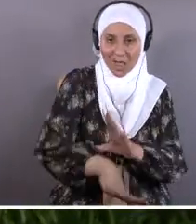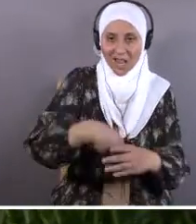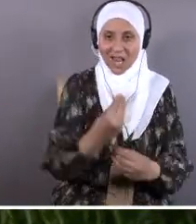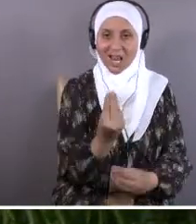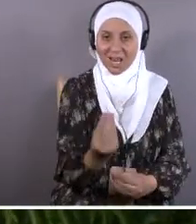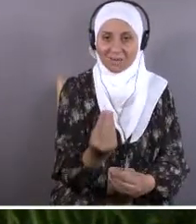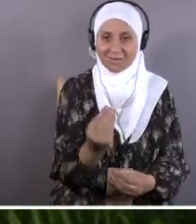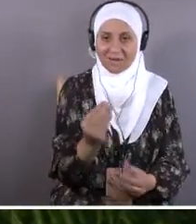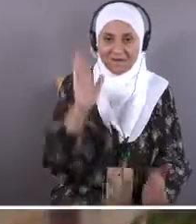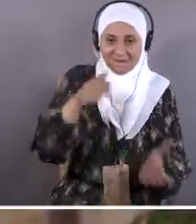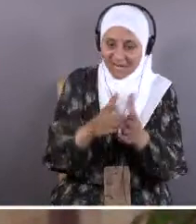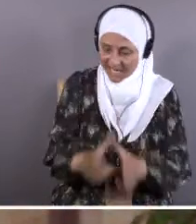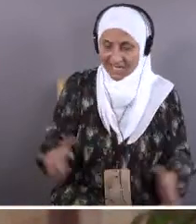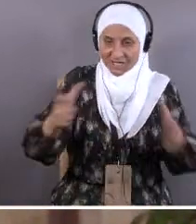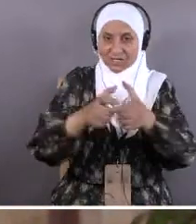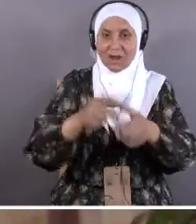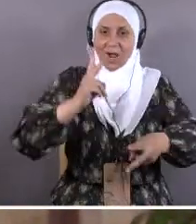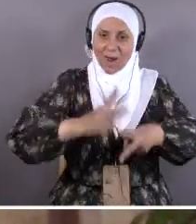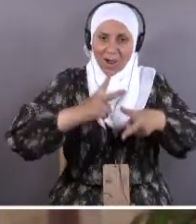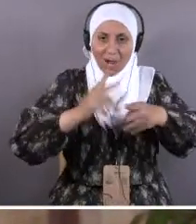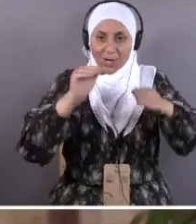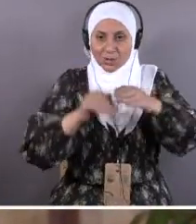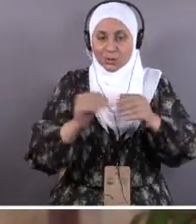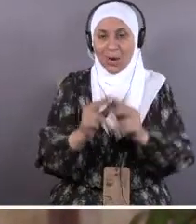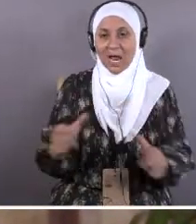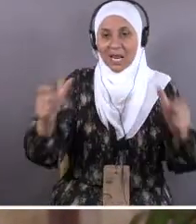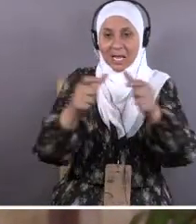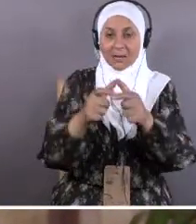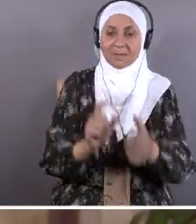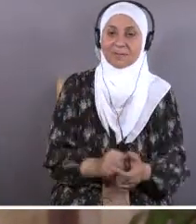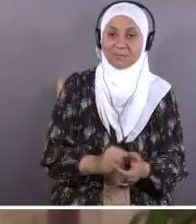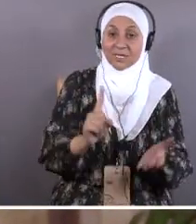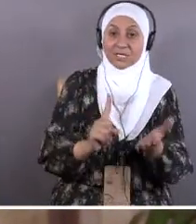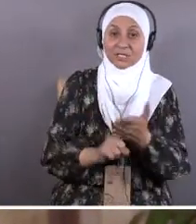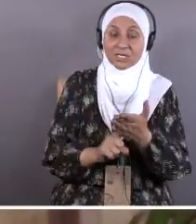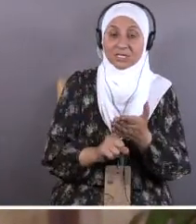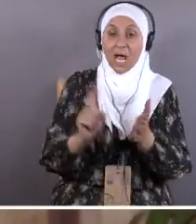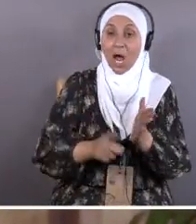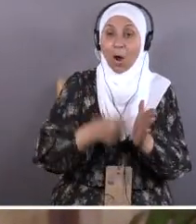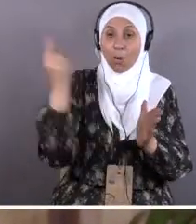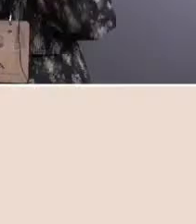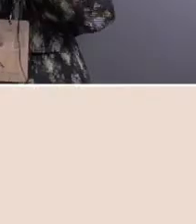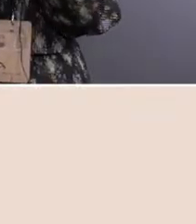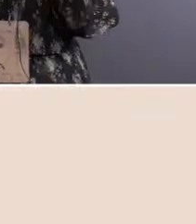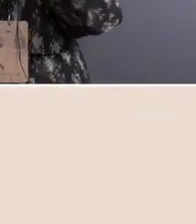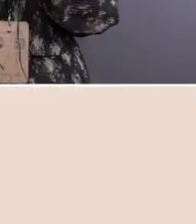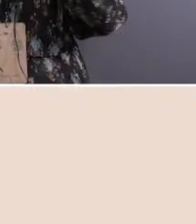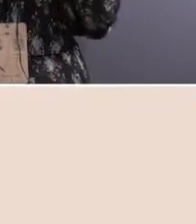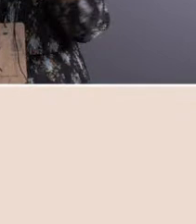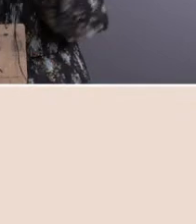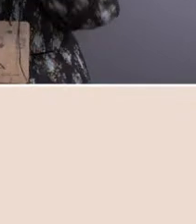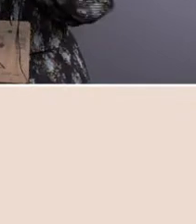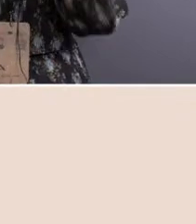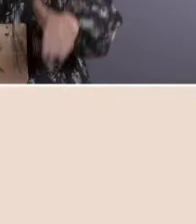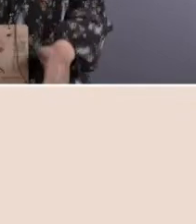discussions. For our first stream, we discussed that sustainability means something